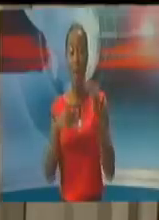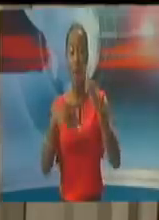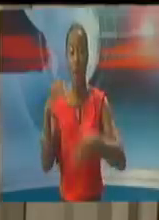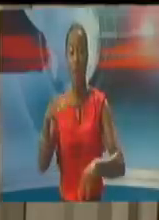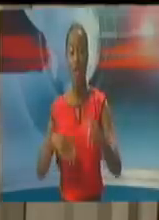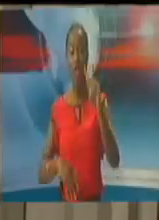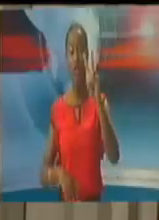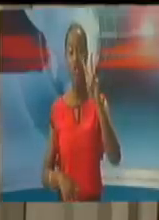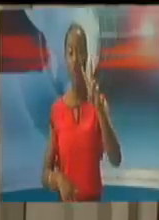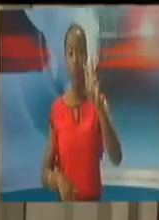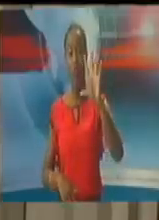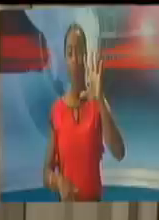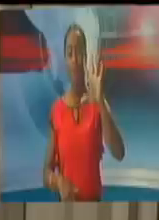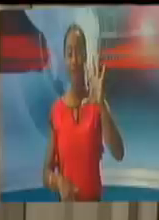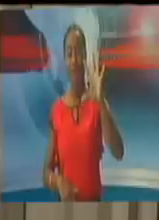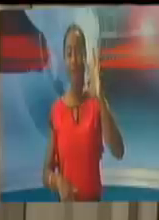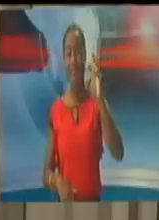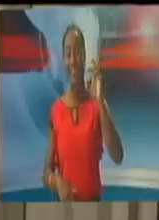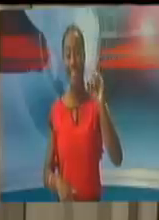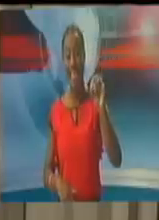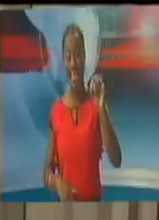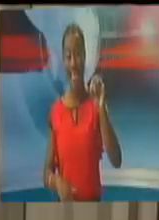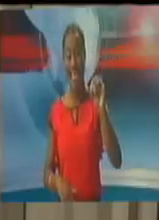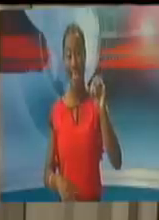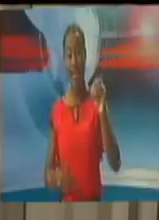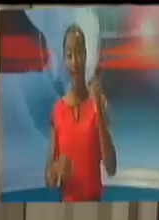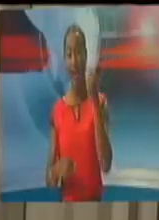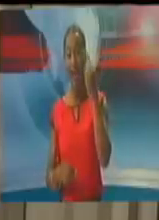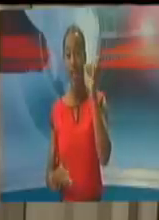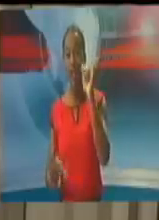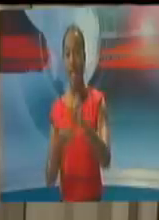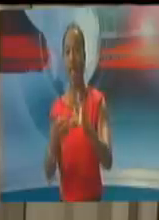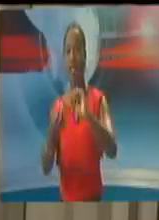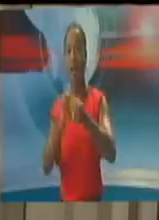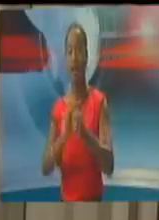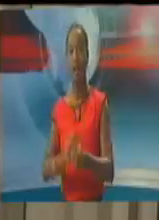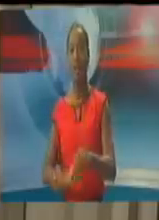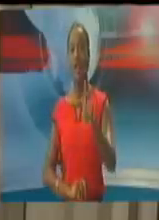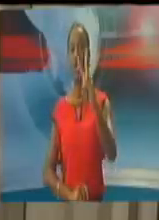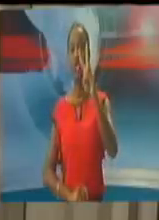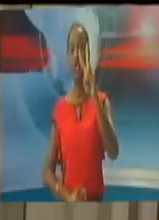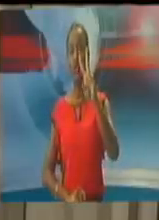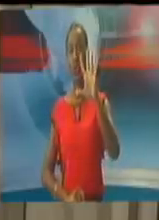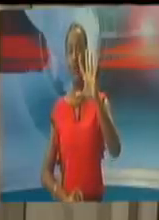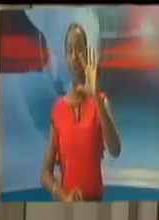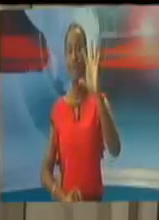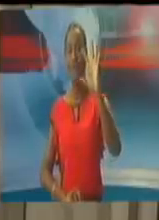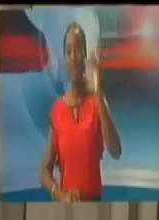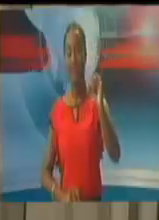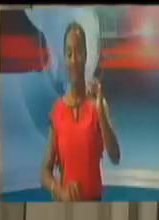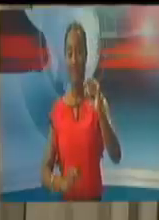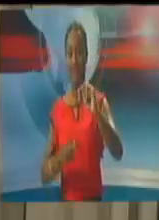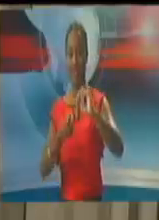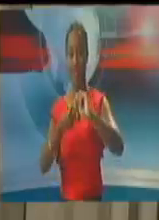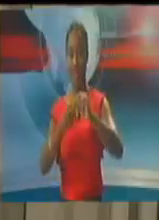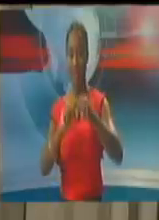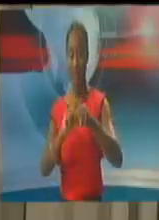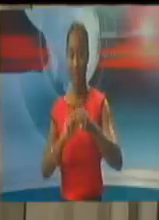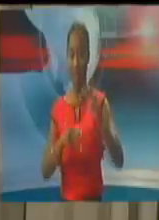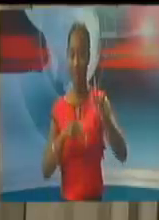250, understand that number, 250 nationals on cruise ships across the